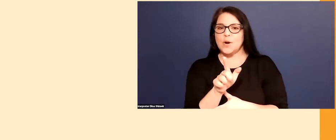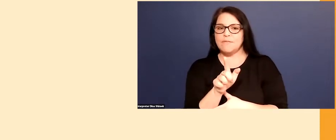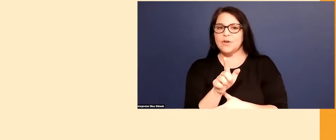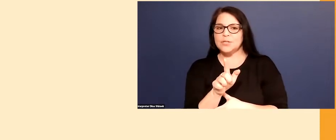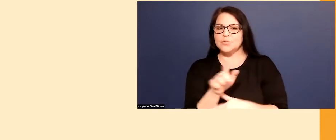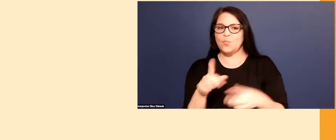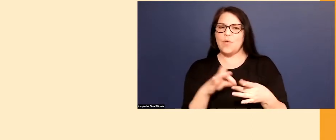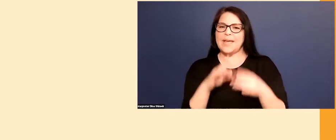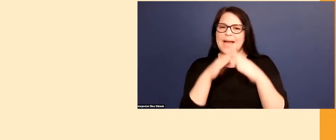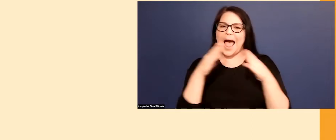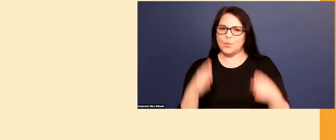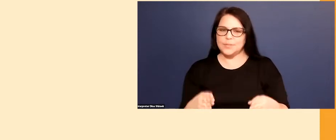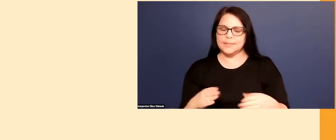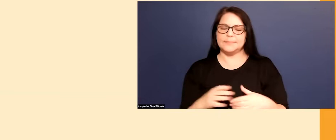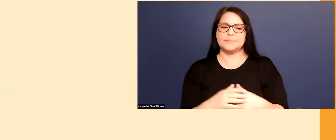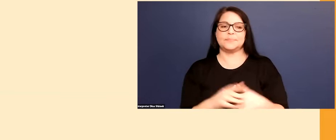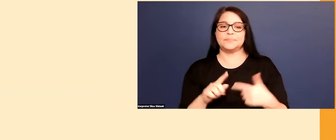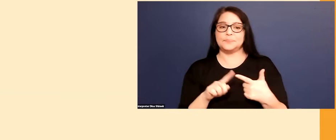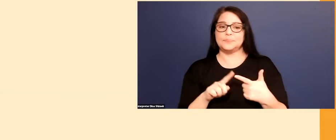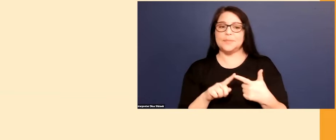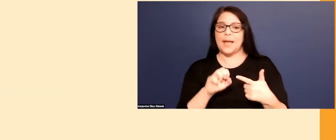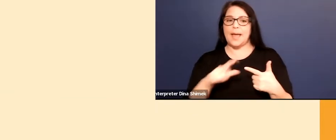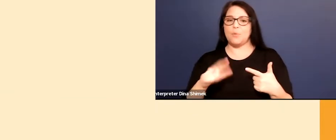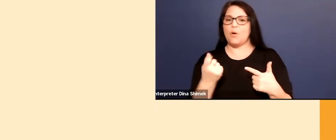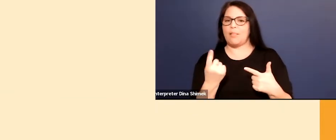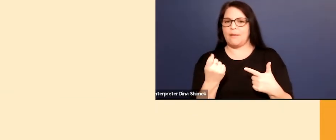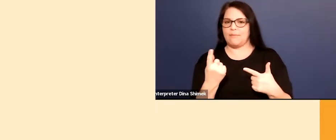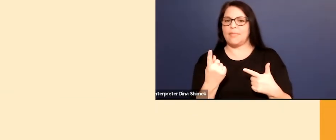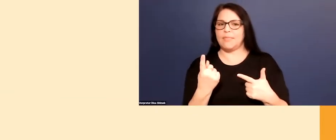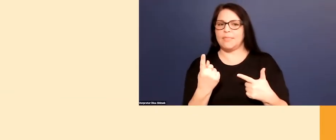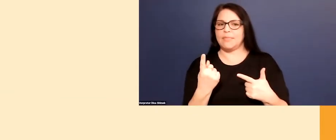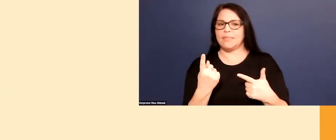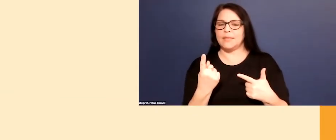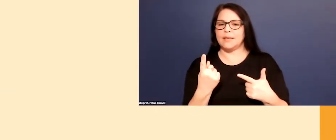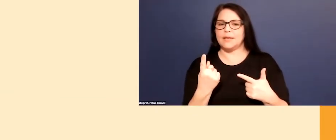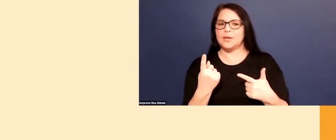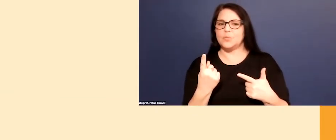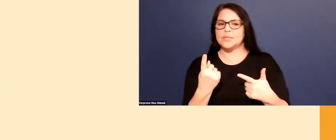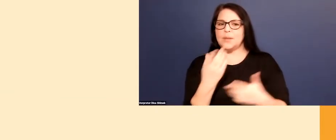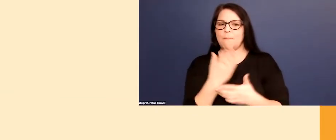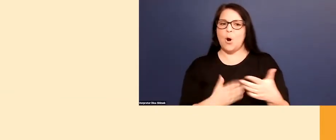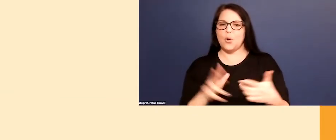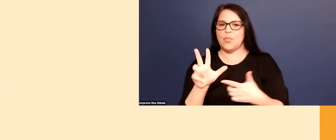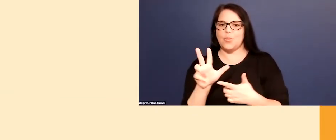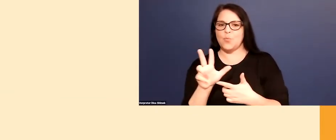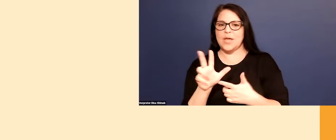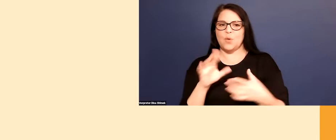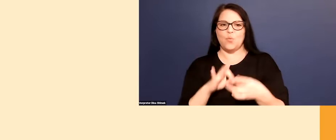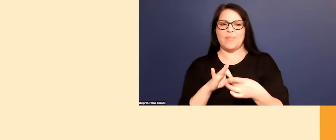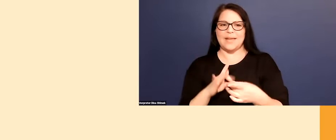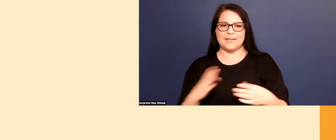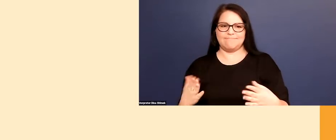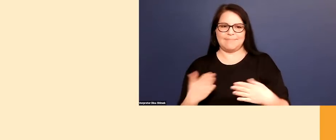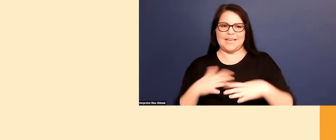it was about housing. The second was April 11th, and was part 3 on our intersection